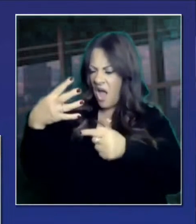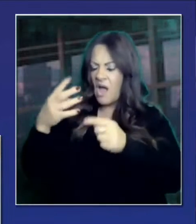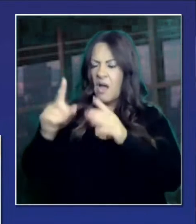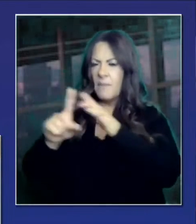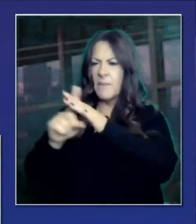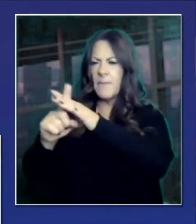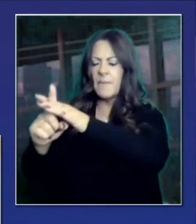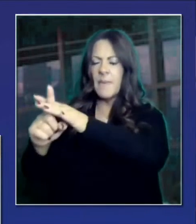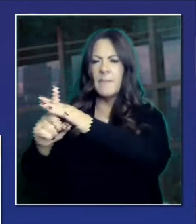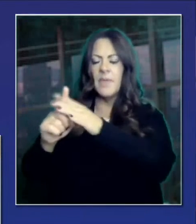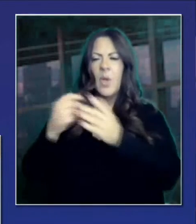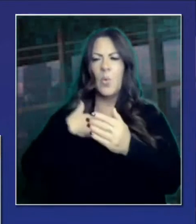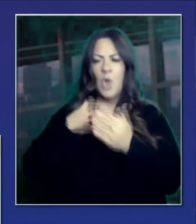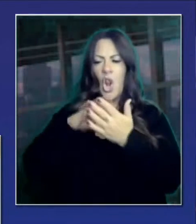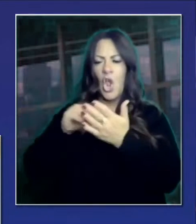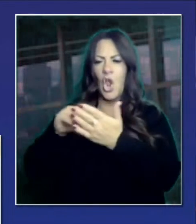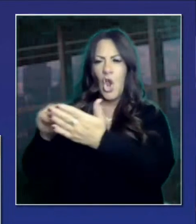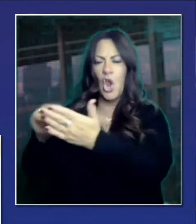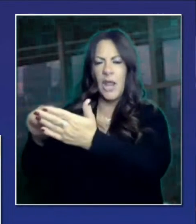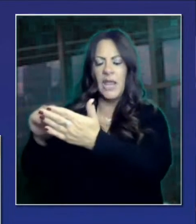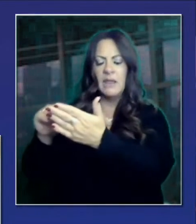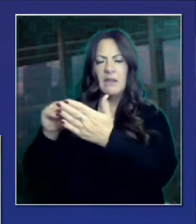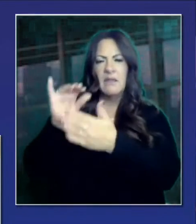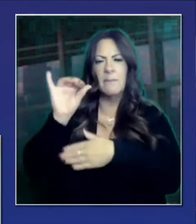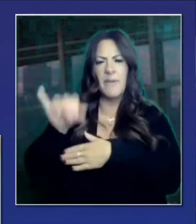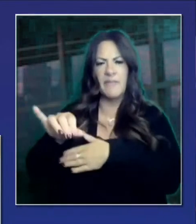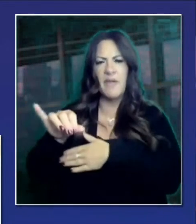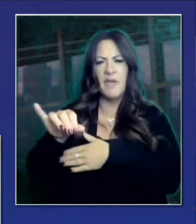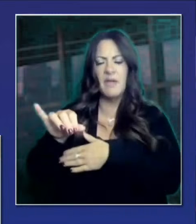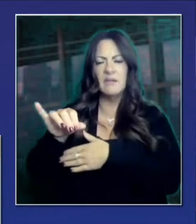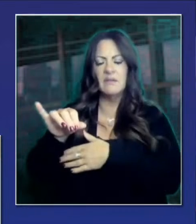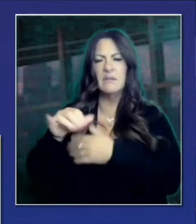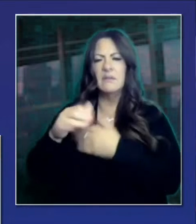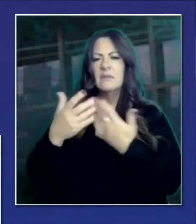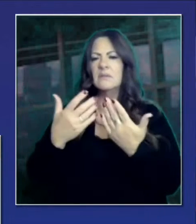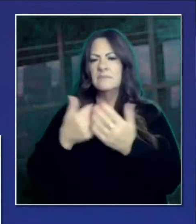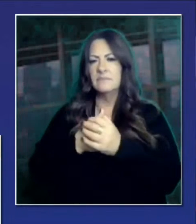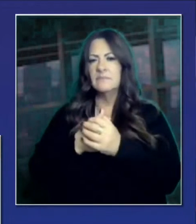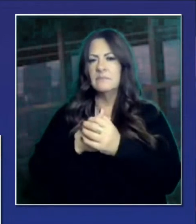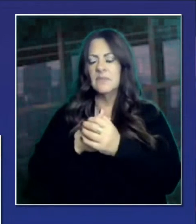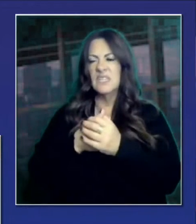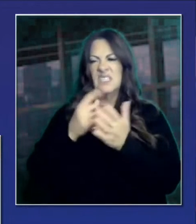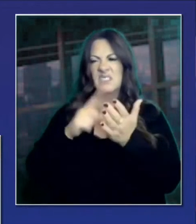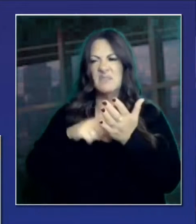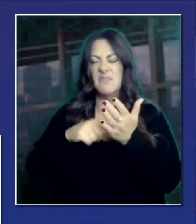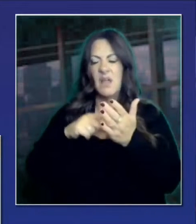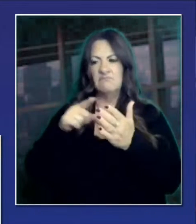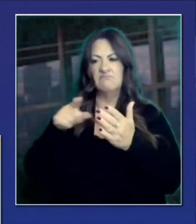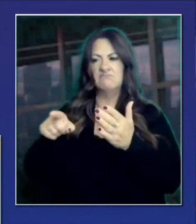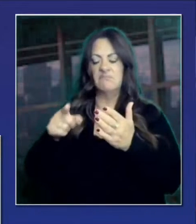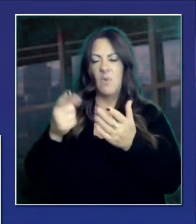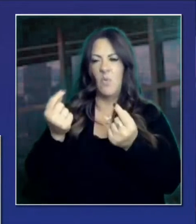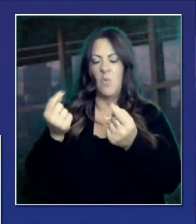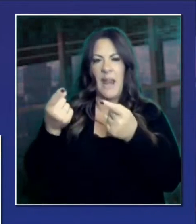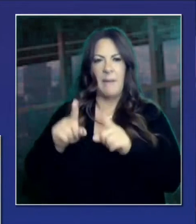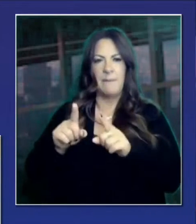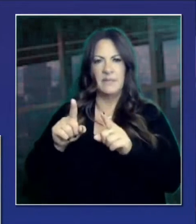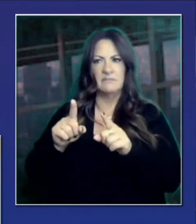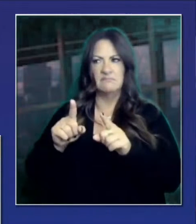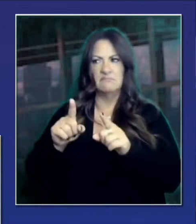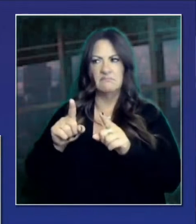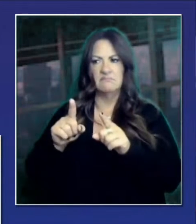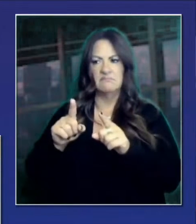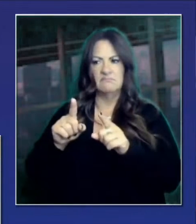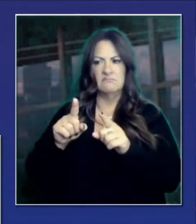more familiar with COVID, what it does, the variant creates another unknown, and we don't know enough about it yet.